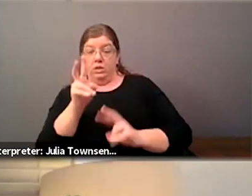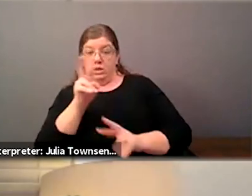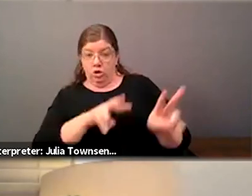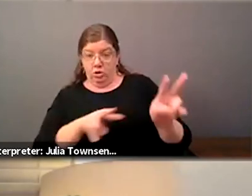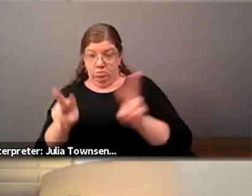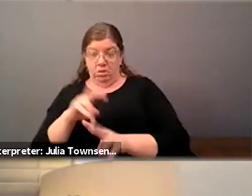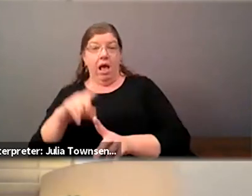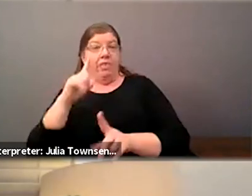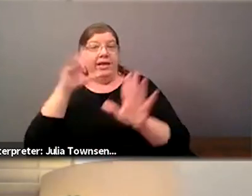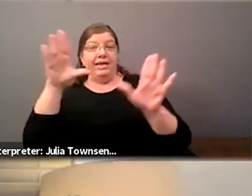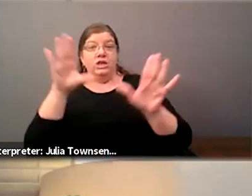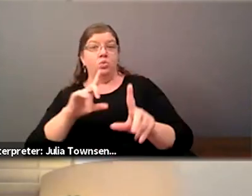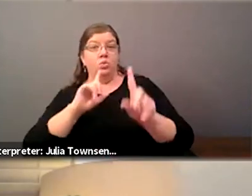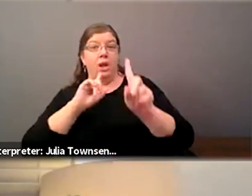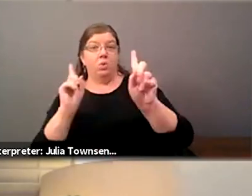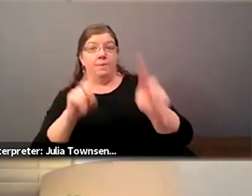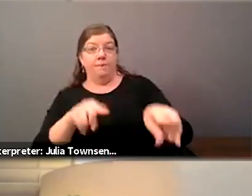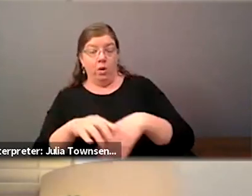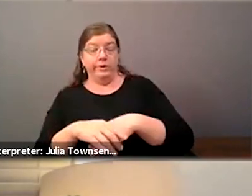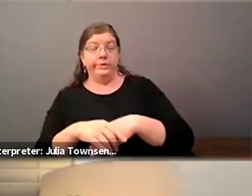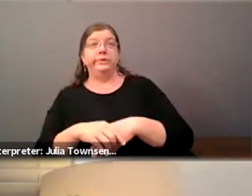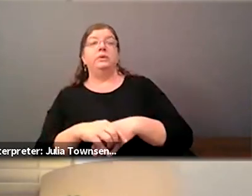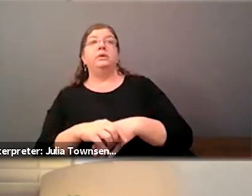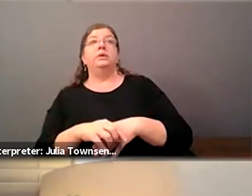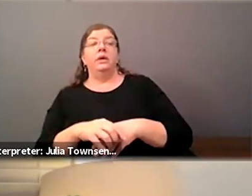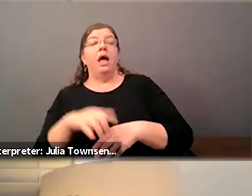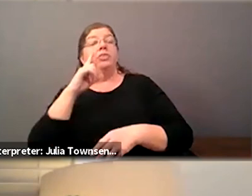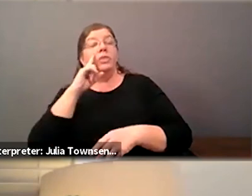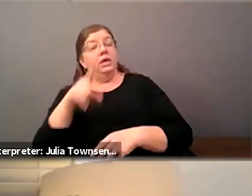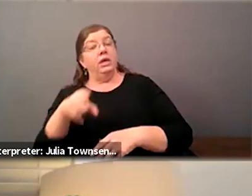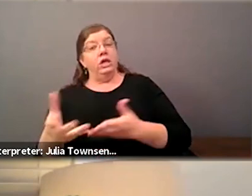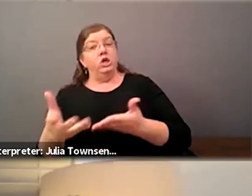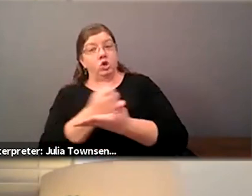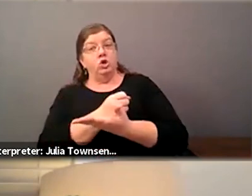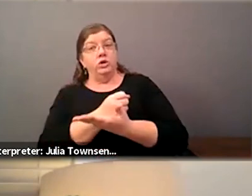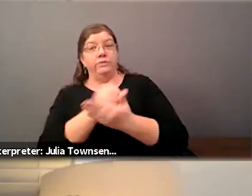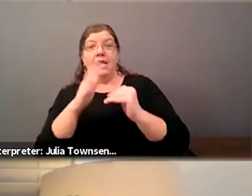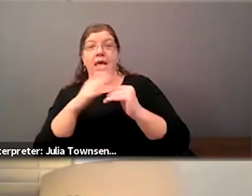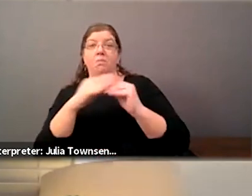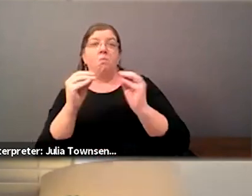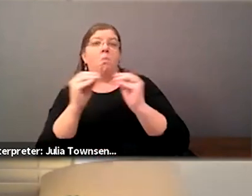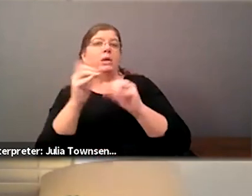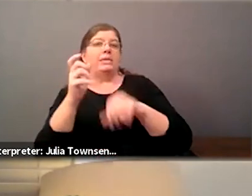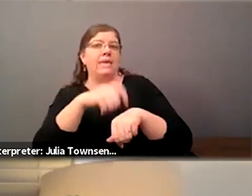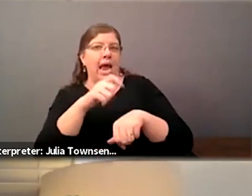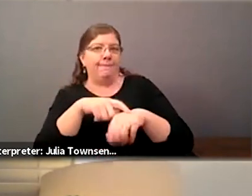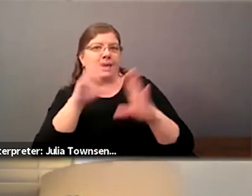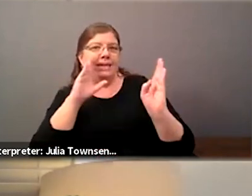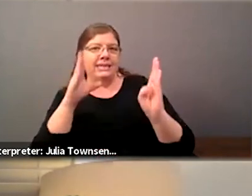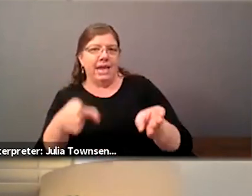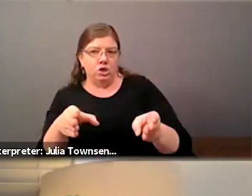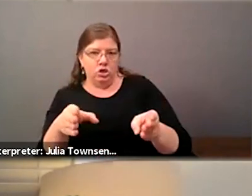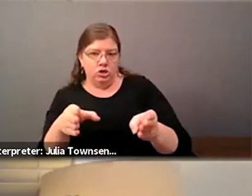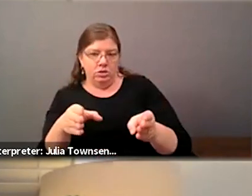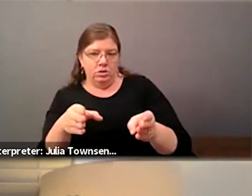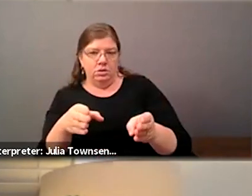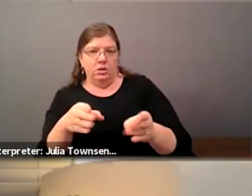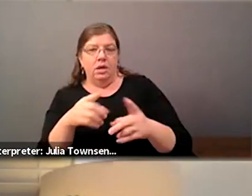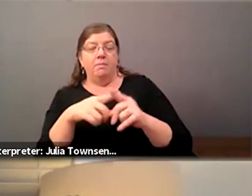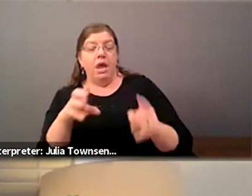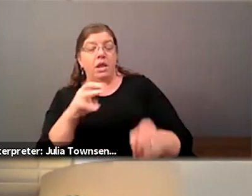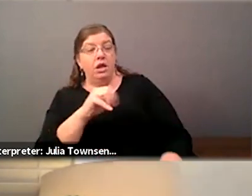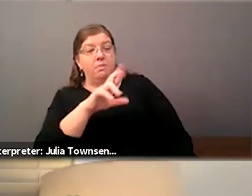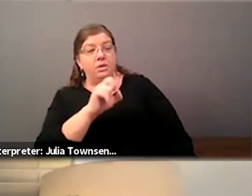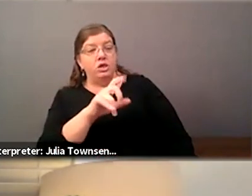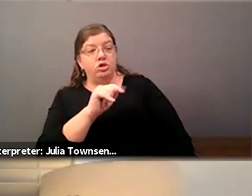it's a great report and i think it does deserve at least more time and attention but mr trujillo do